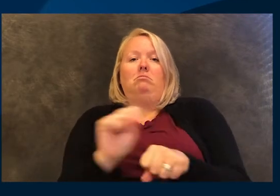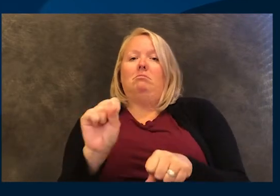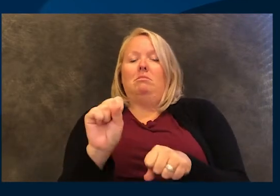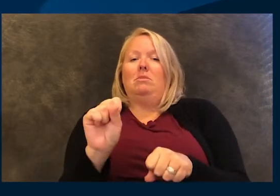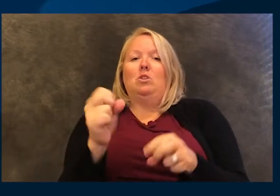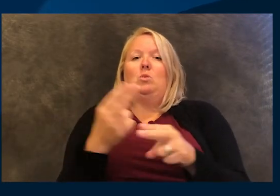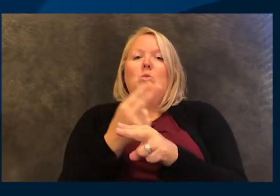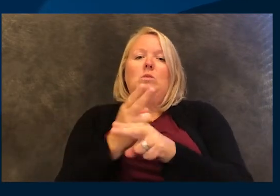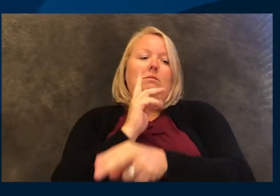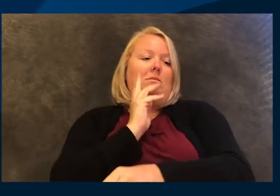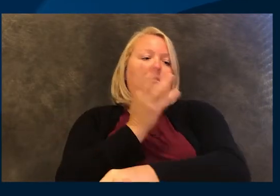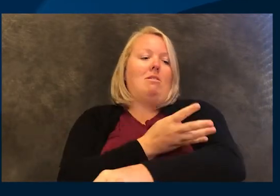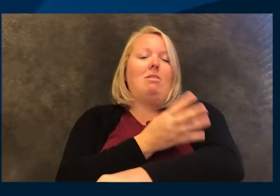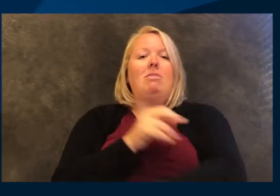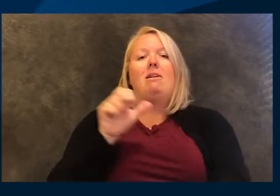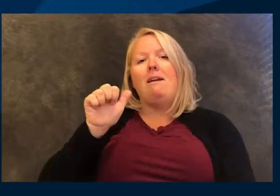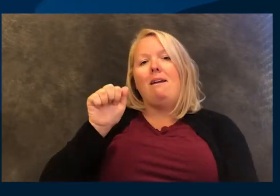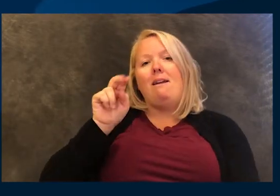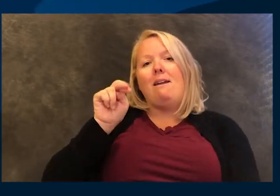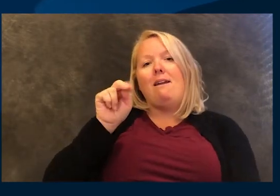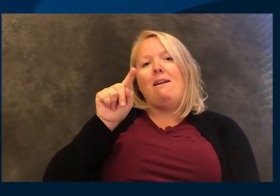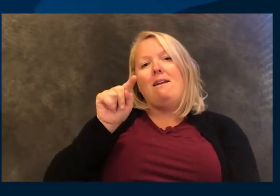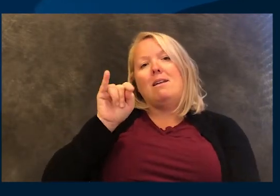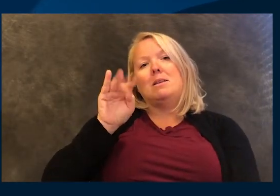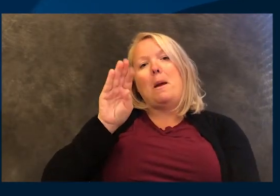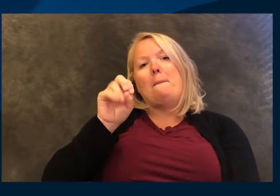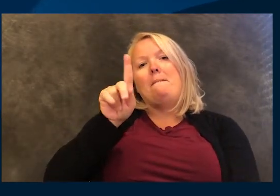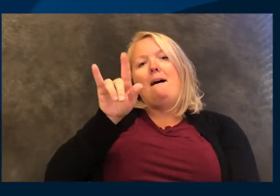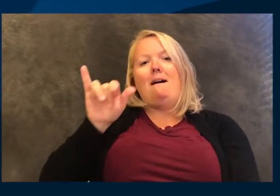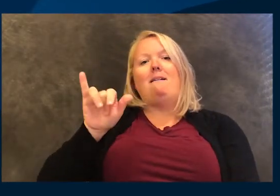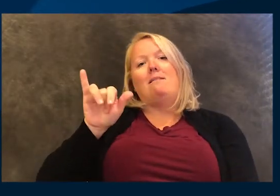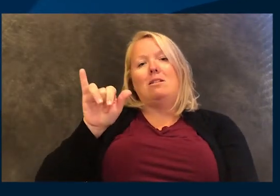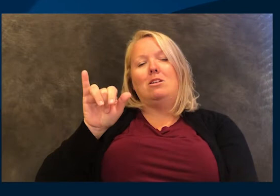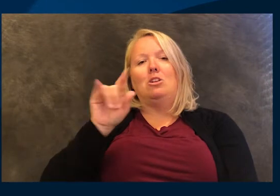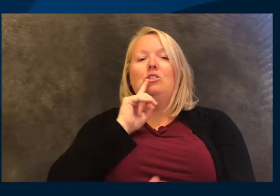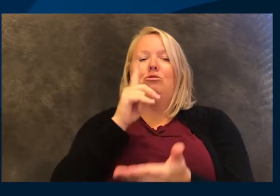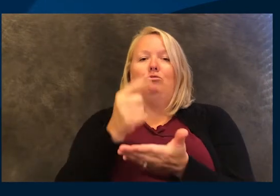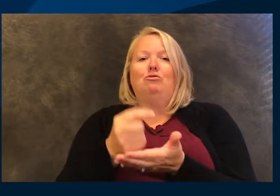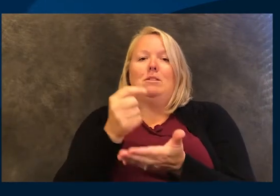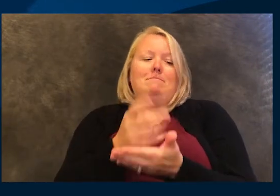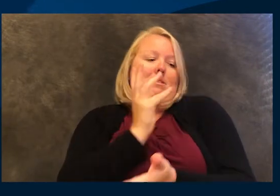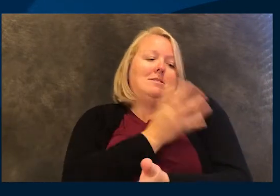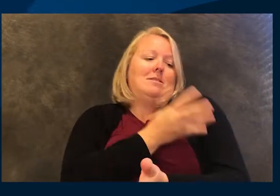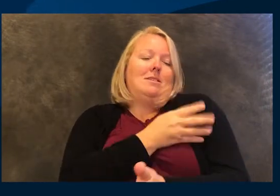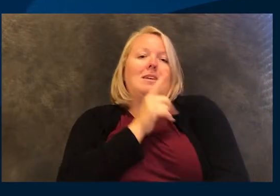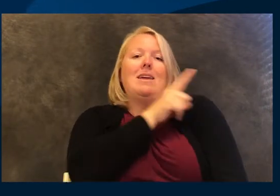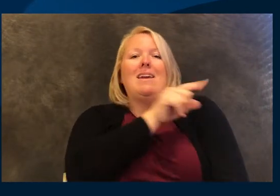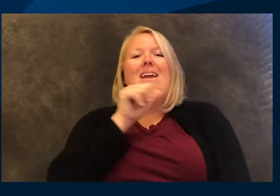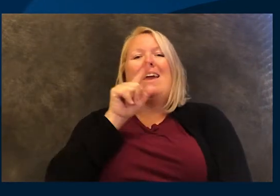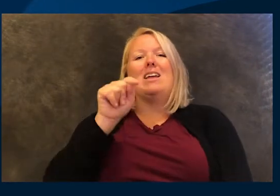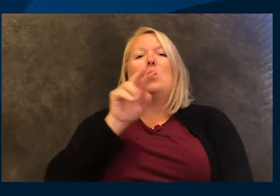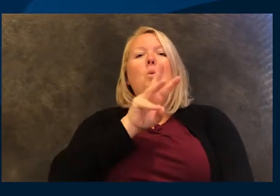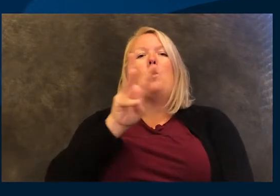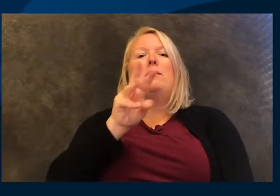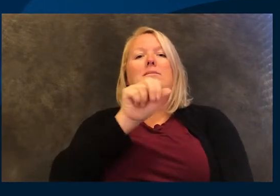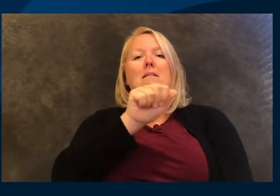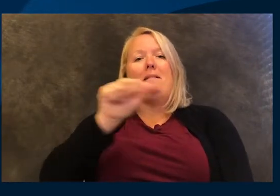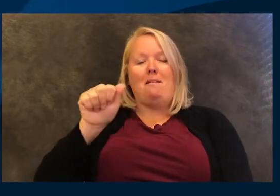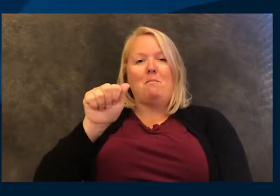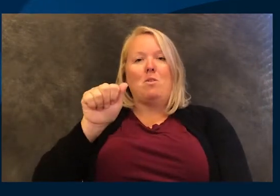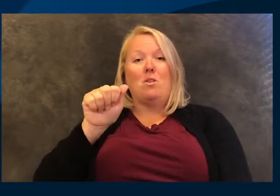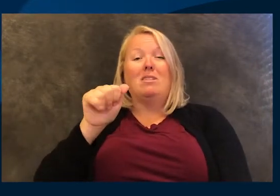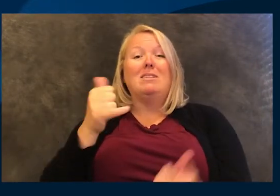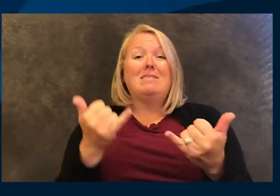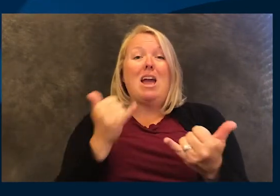antibody treatments that have happened at West Ann Arbor Infusion Center. To date, we've done over 800 patients over in that